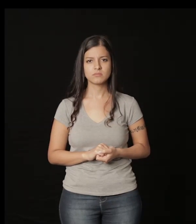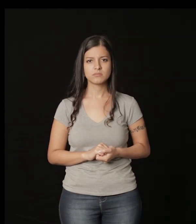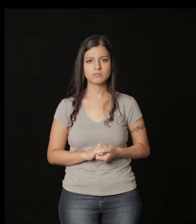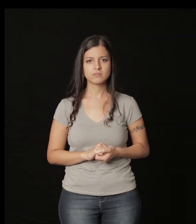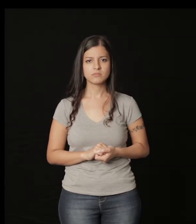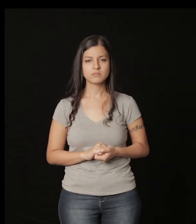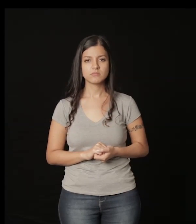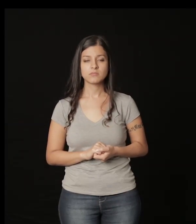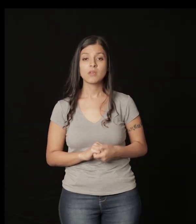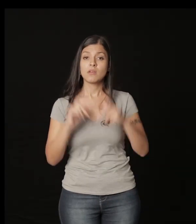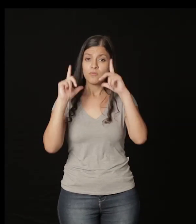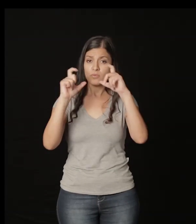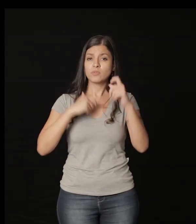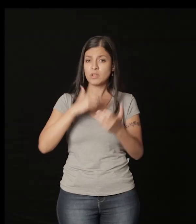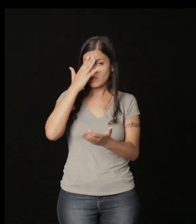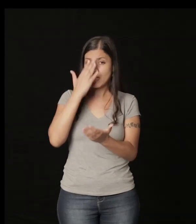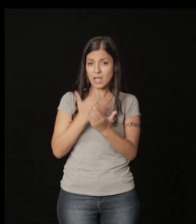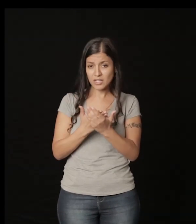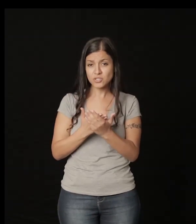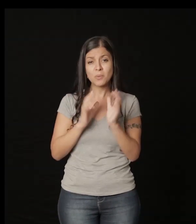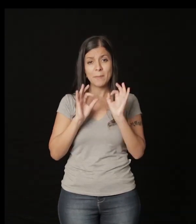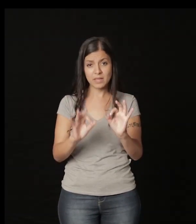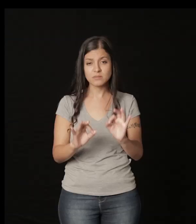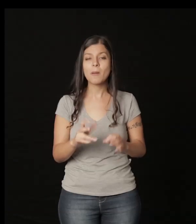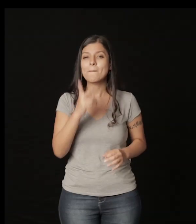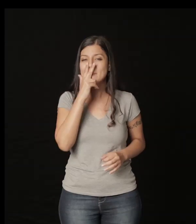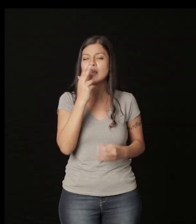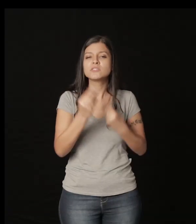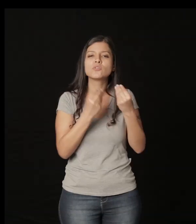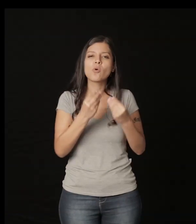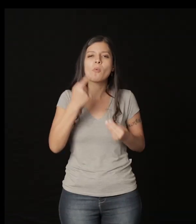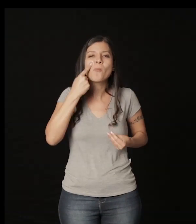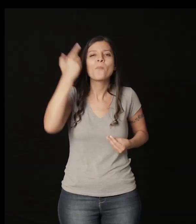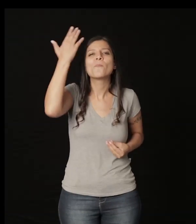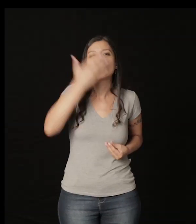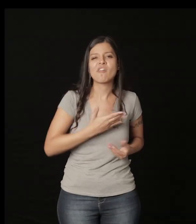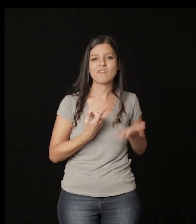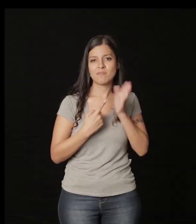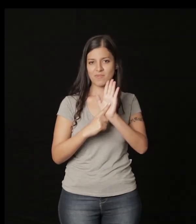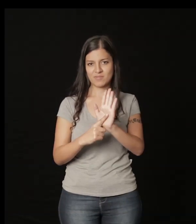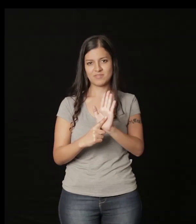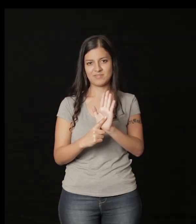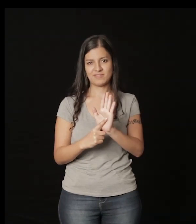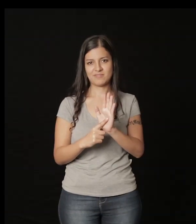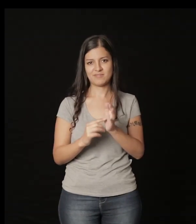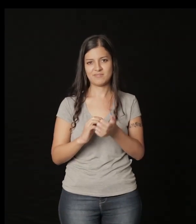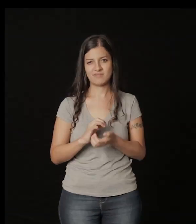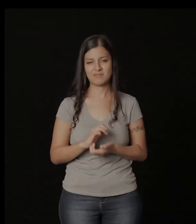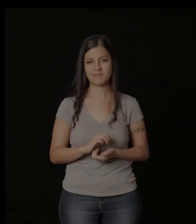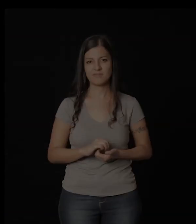I really believe in photography, and I think it's important as a form of evidence.